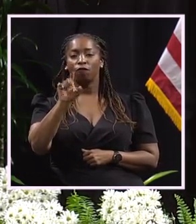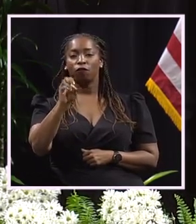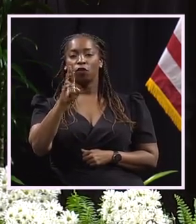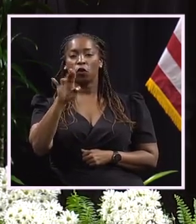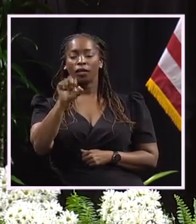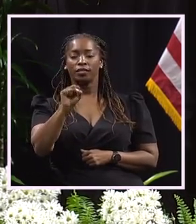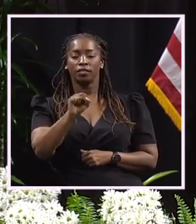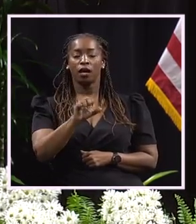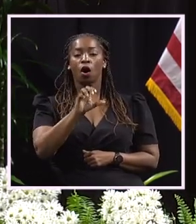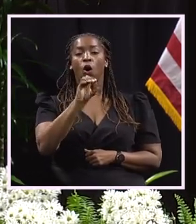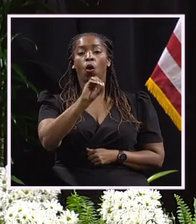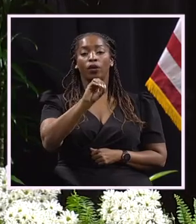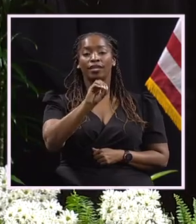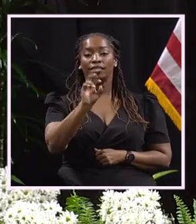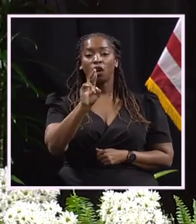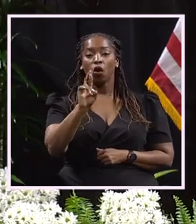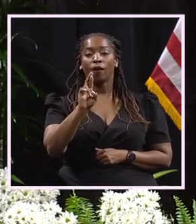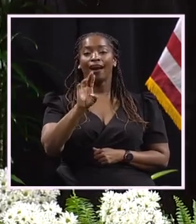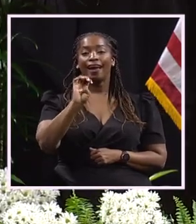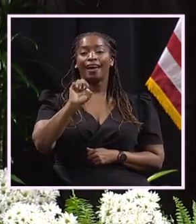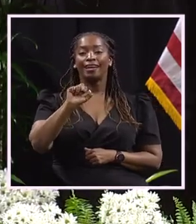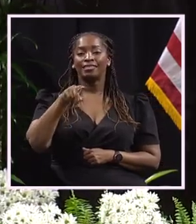Orestes R. Esquivel,